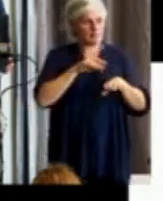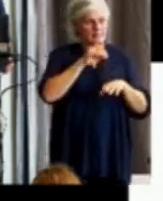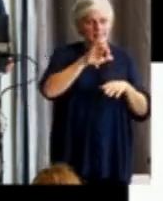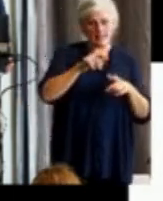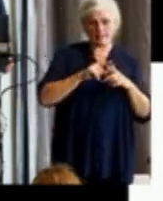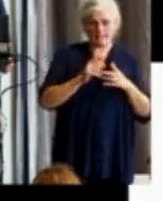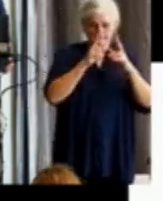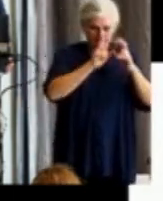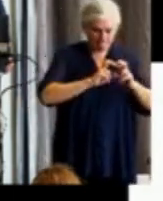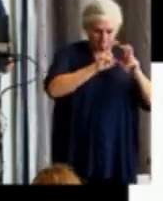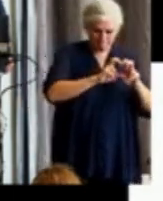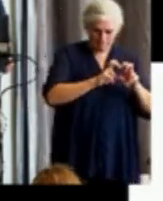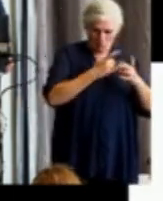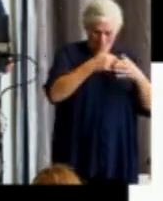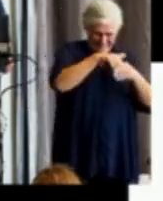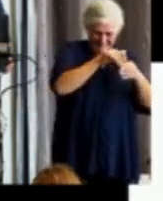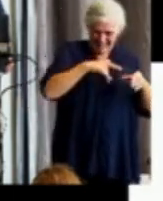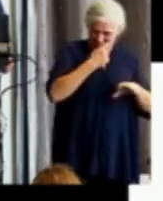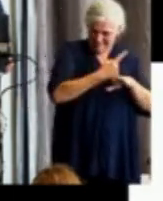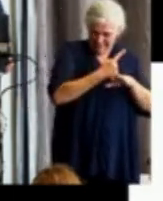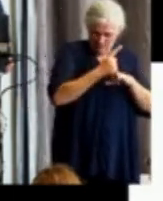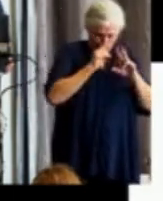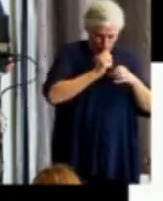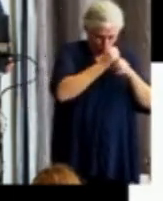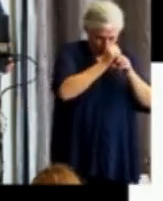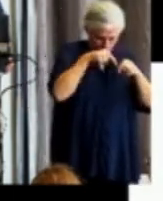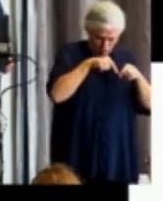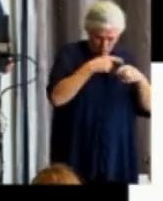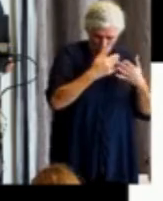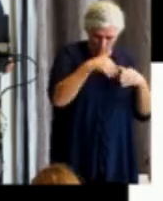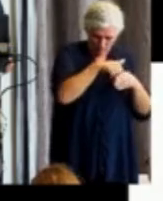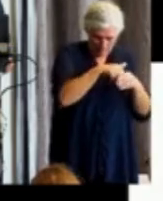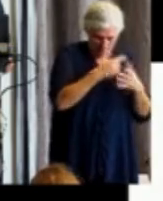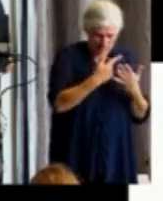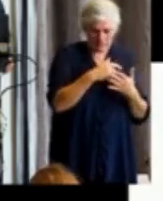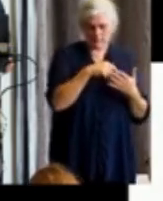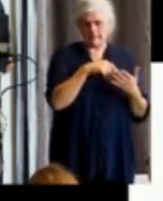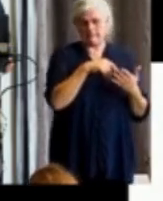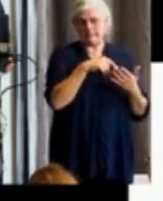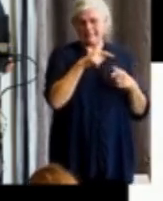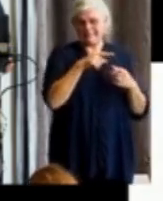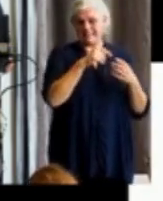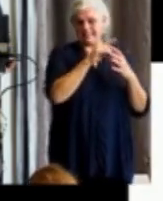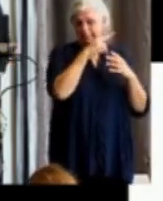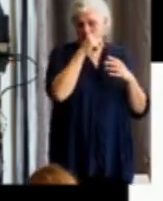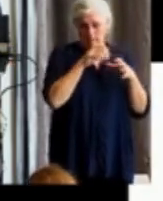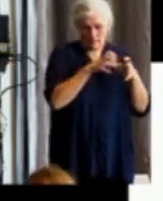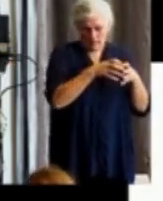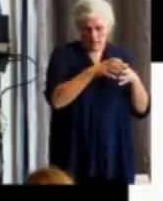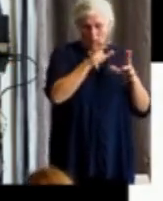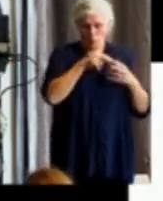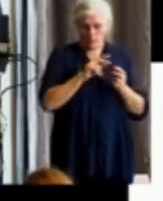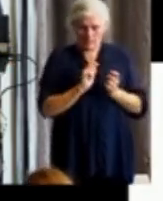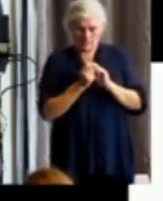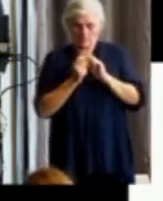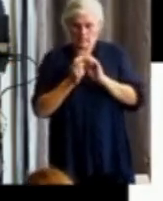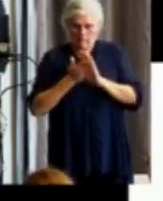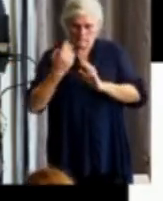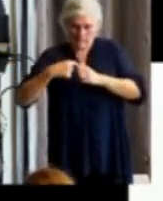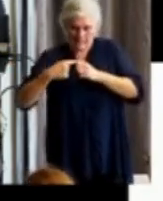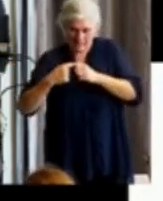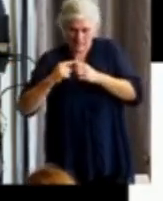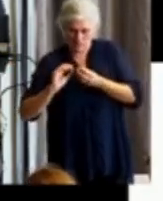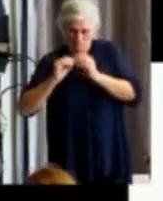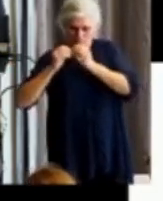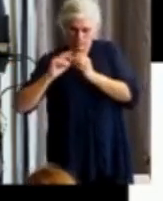can investigate the species that we observe in that sample. So we can reconstruct the genomes